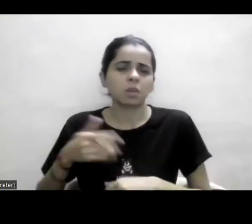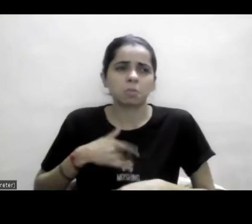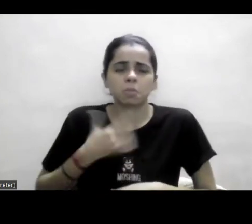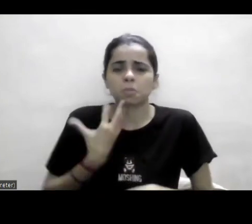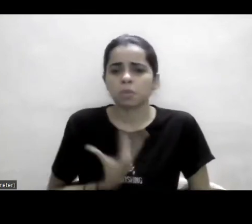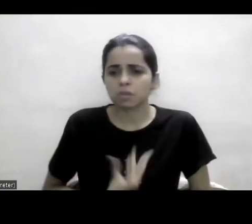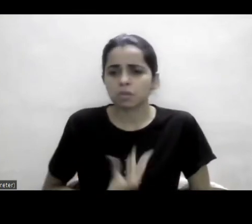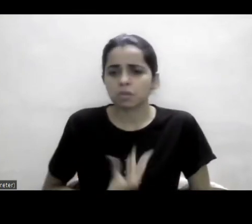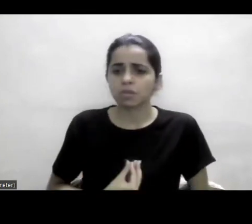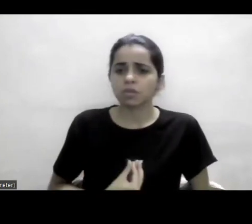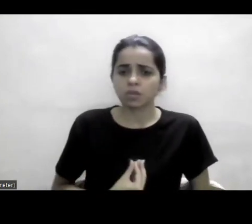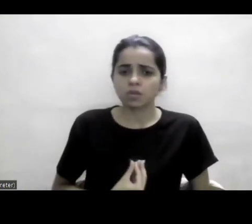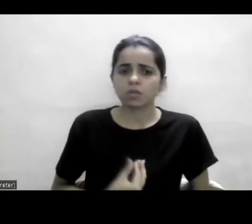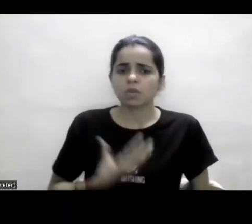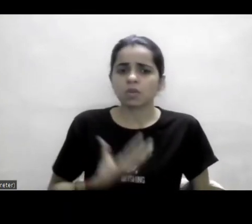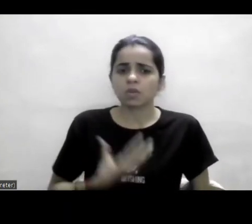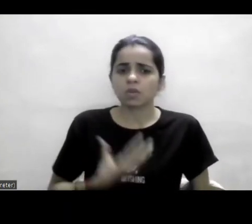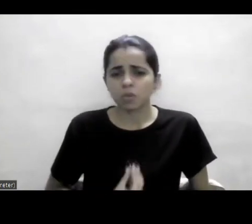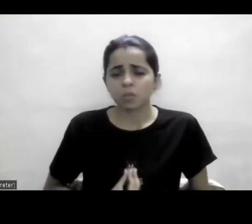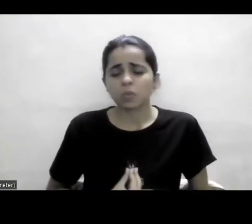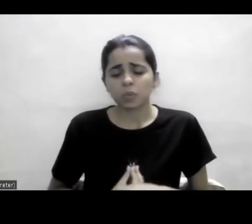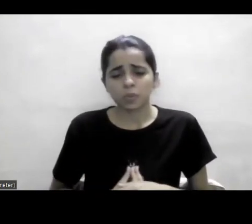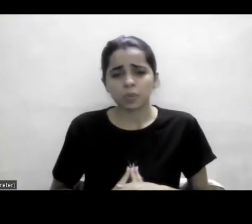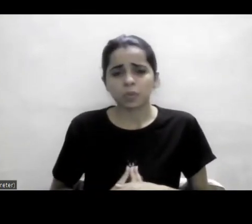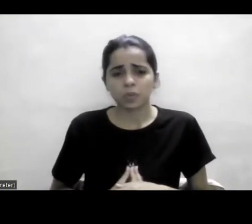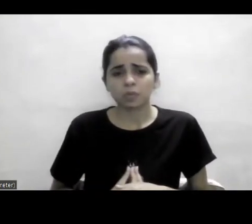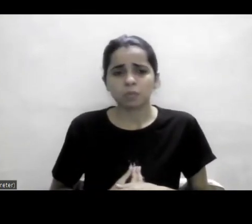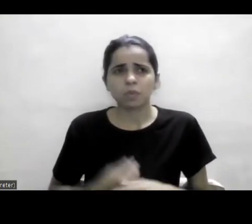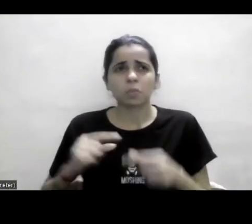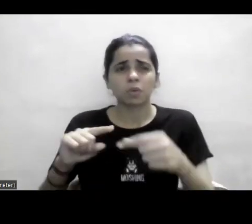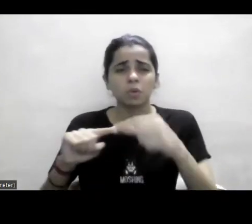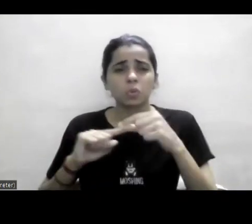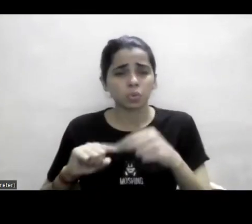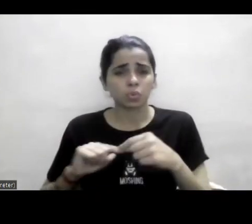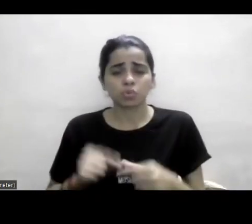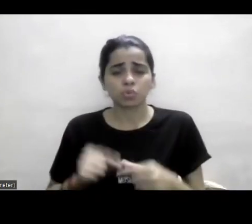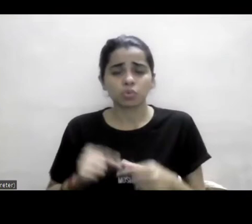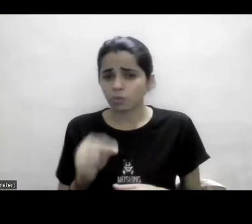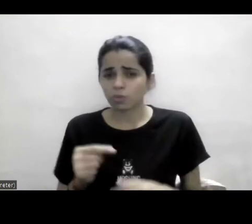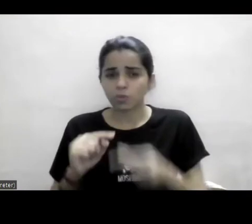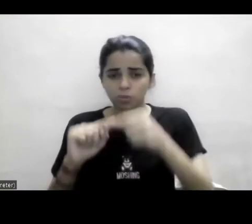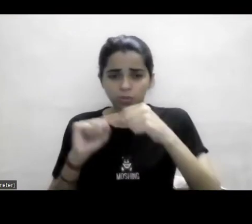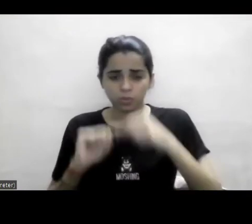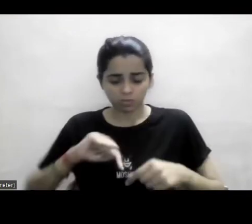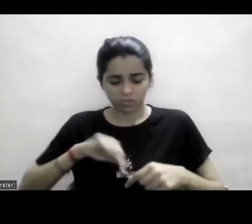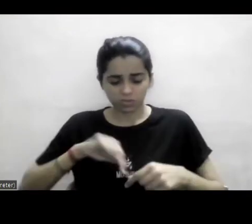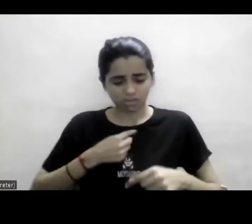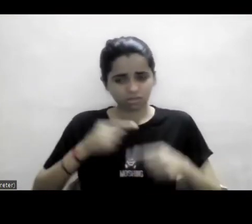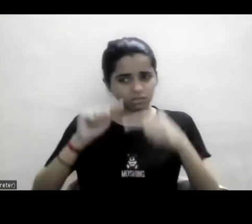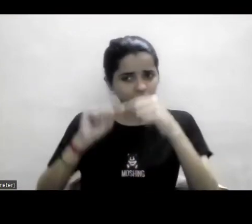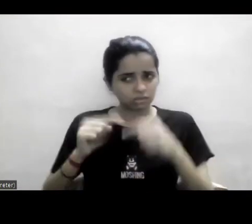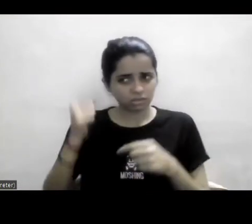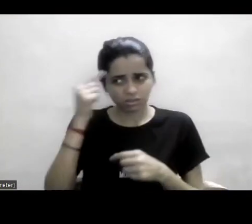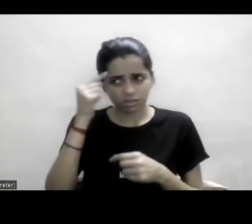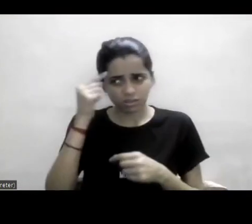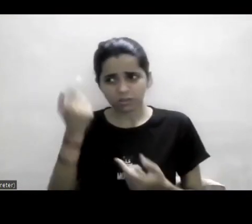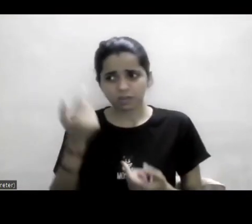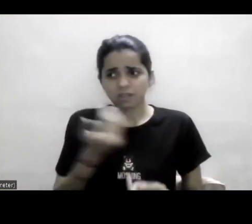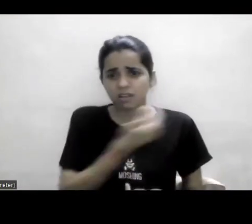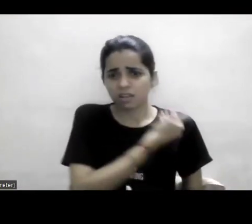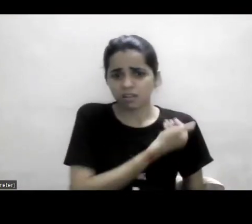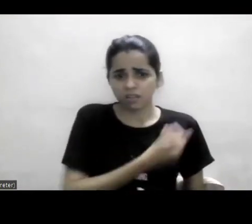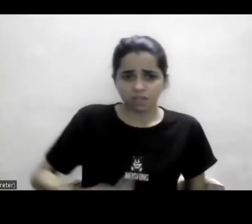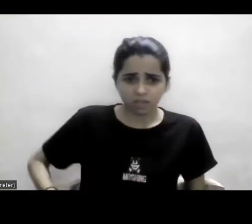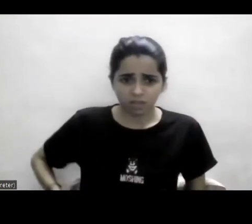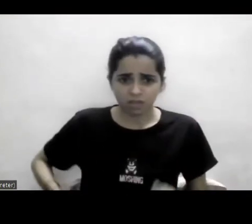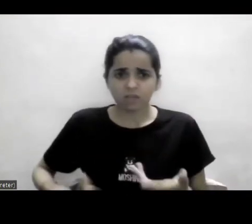And during COVID, the hopelessness actually made me question certain things about certain systems, about religion and the